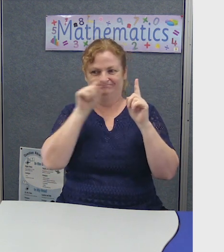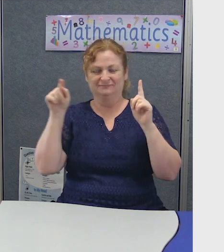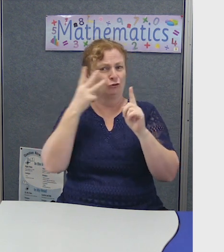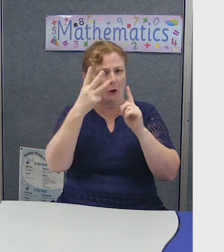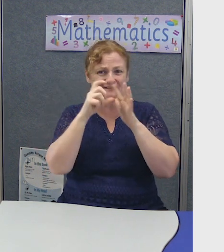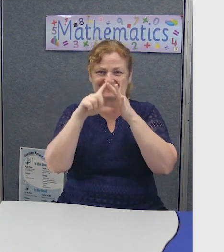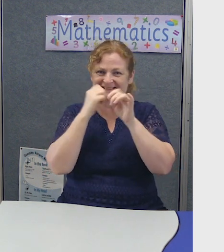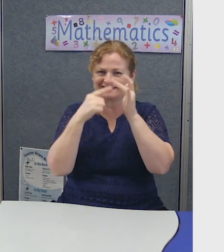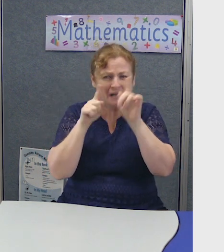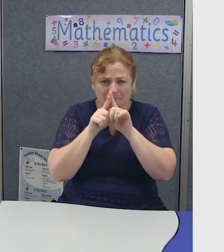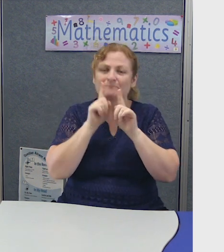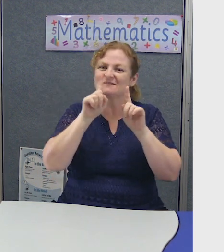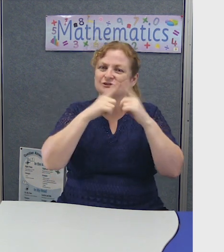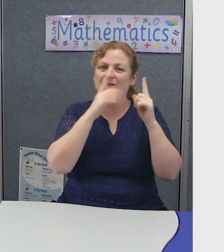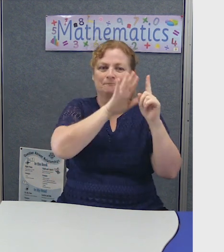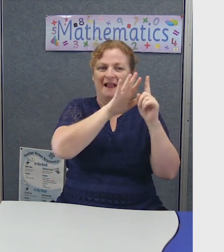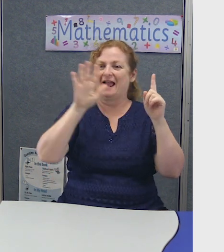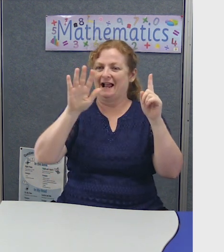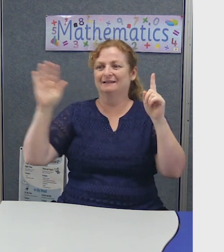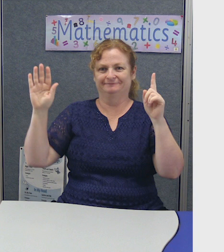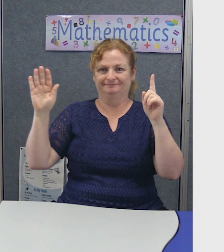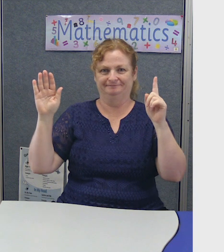according to its position.